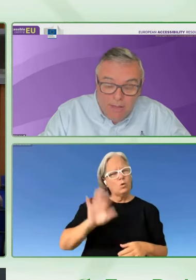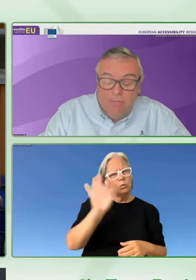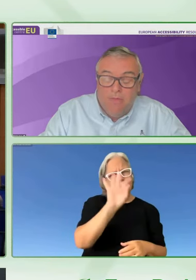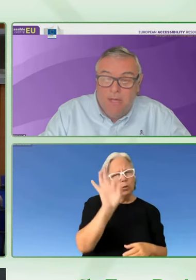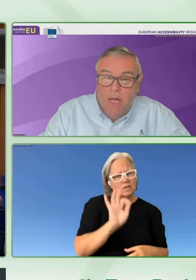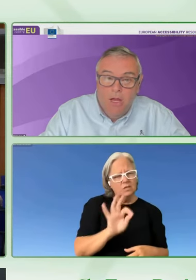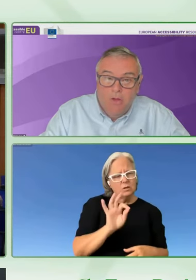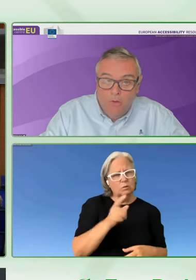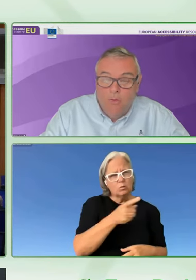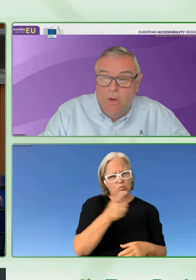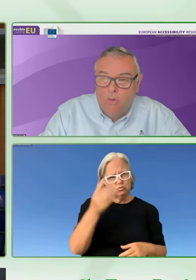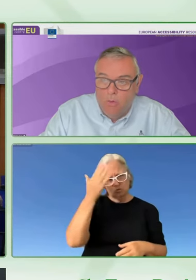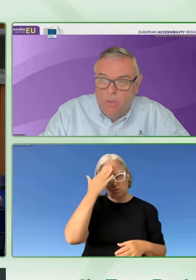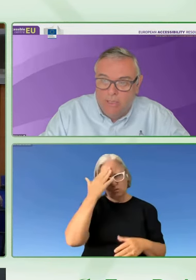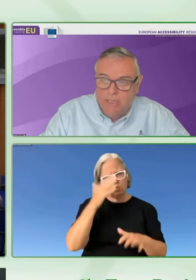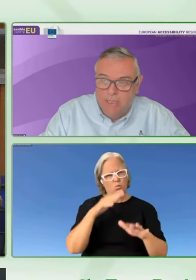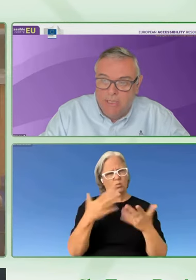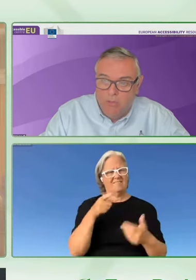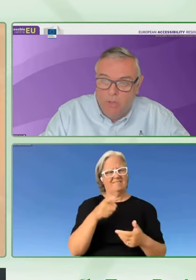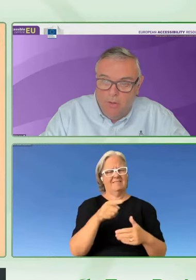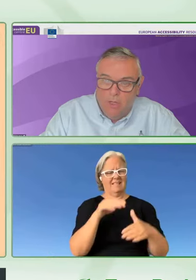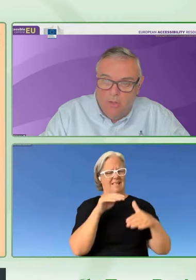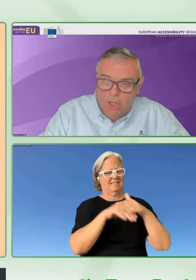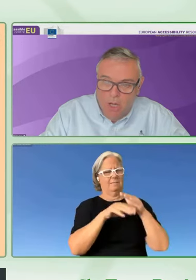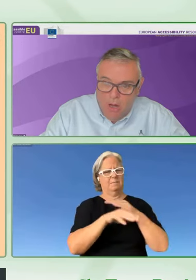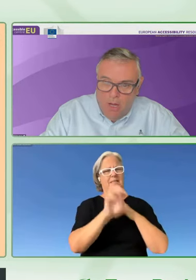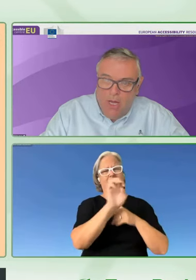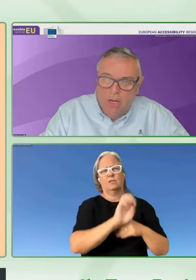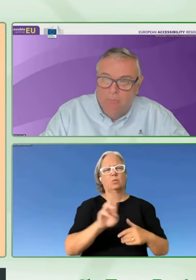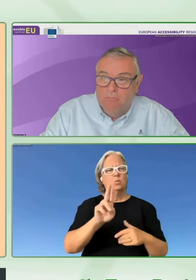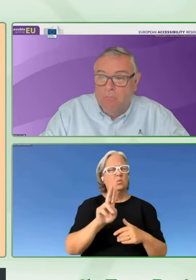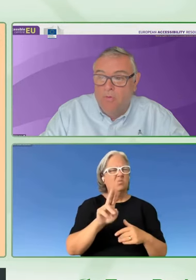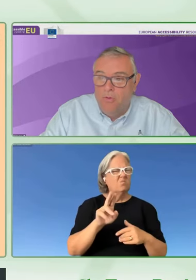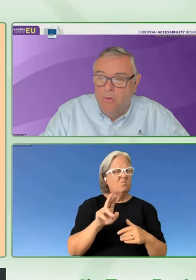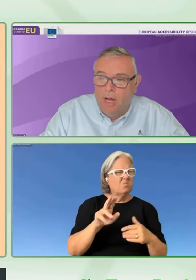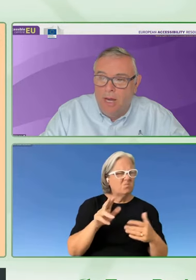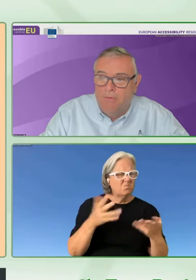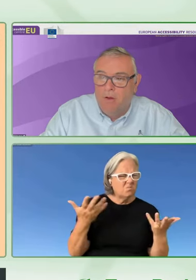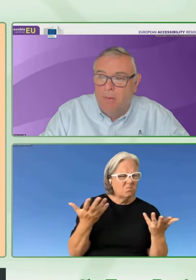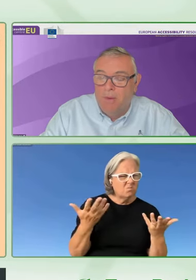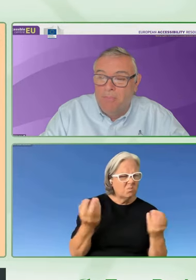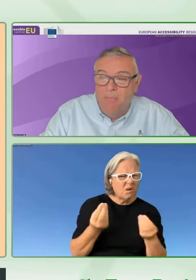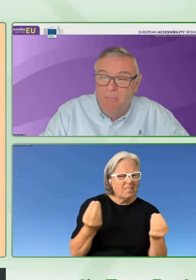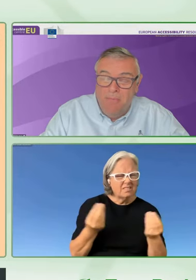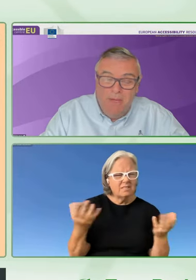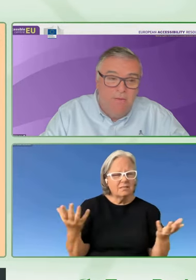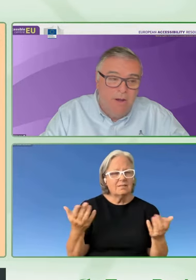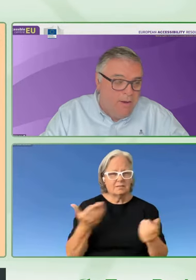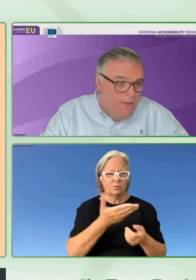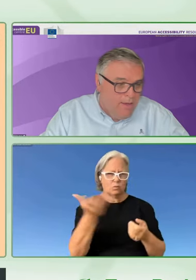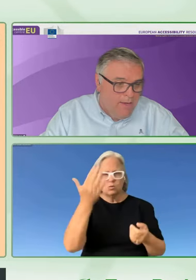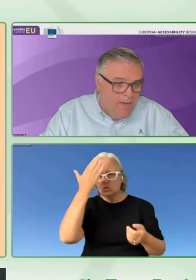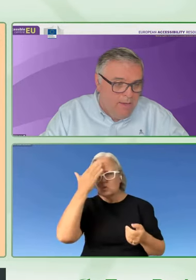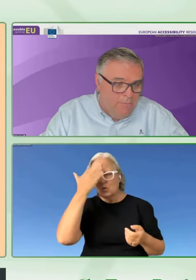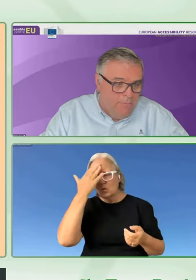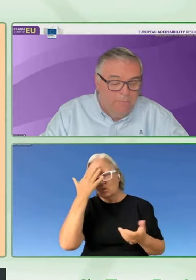AccessibleEU. You know what is AccessibleEU because all of you are there, but maybe there